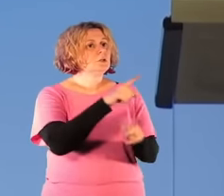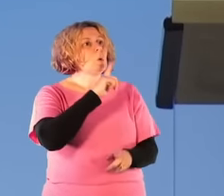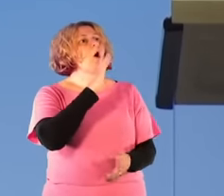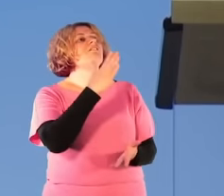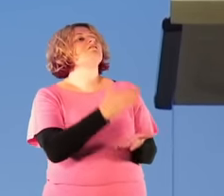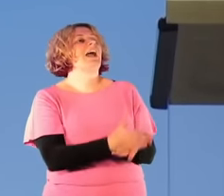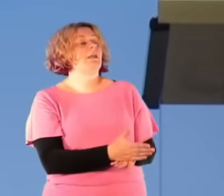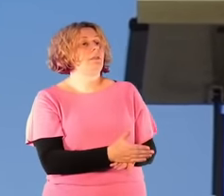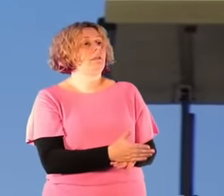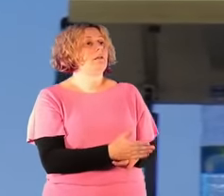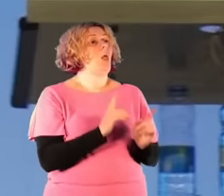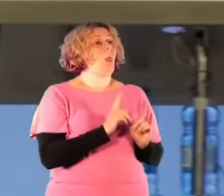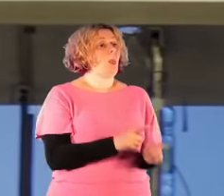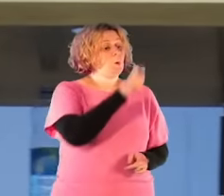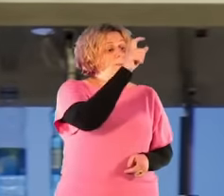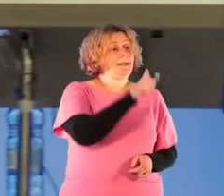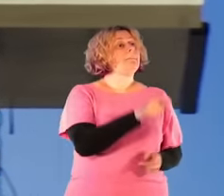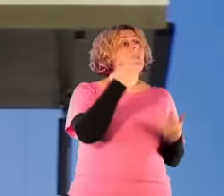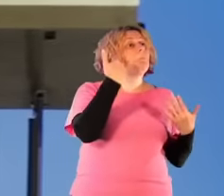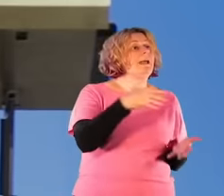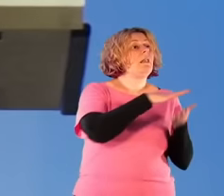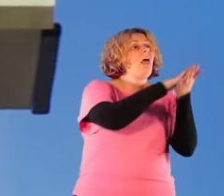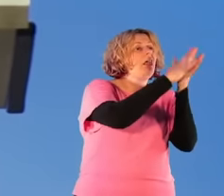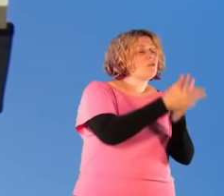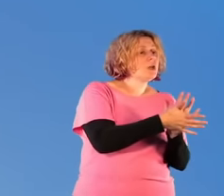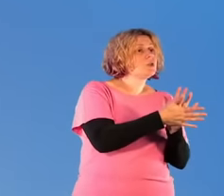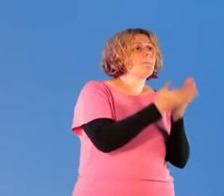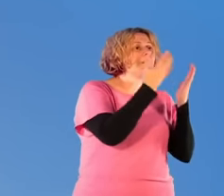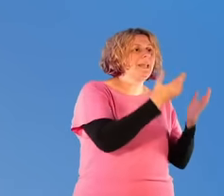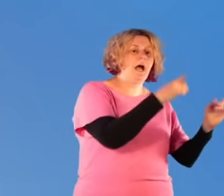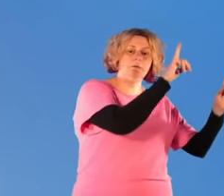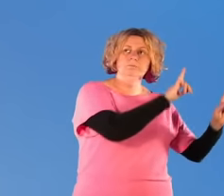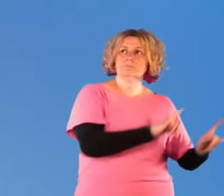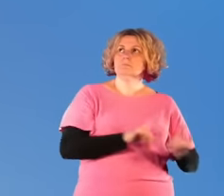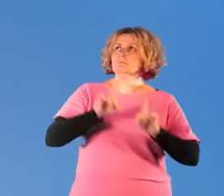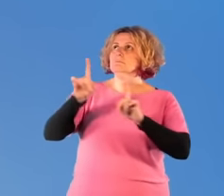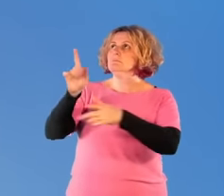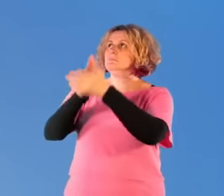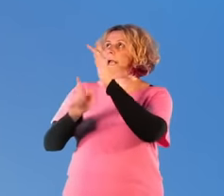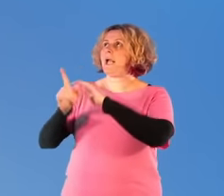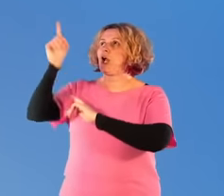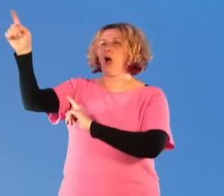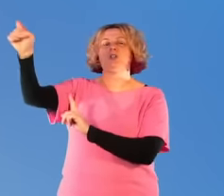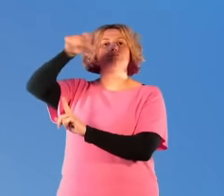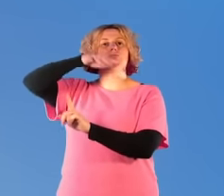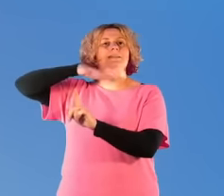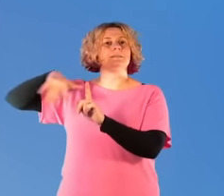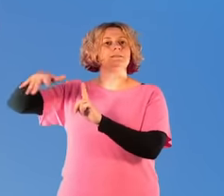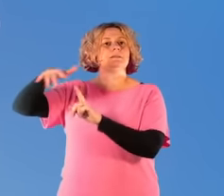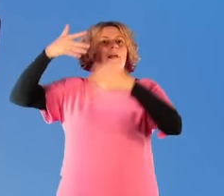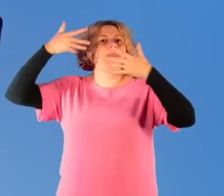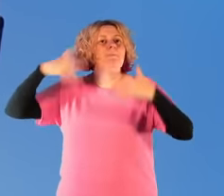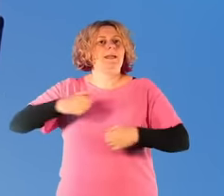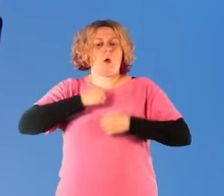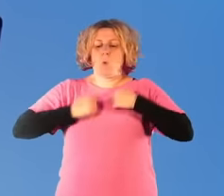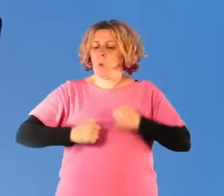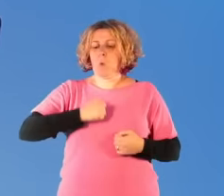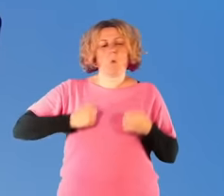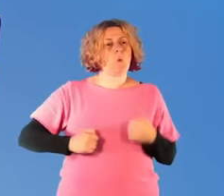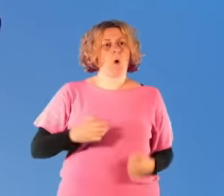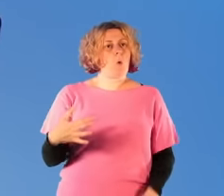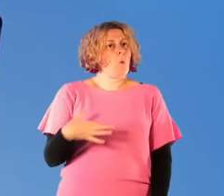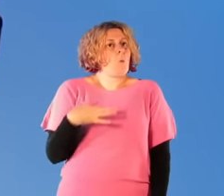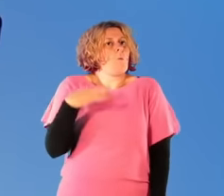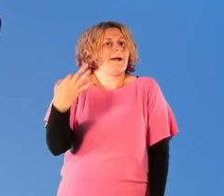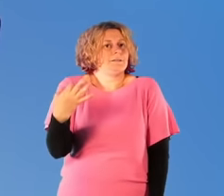God's presence. And they are those who are washed white in the blood of the Lamb. They're wearing white robes.